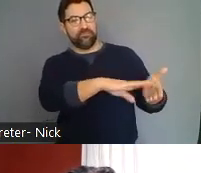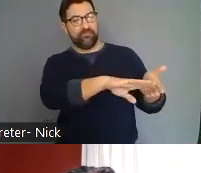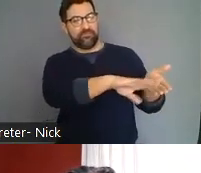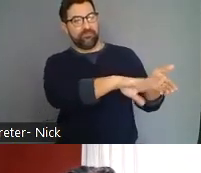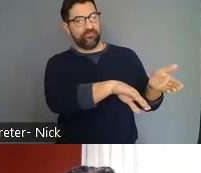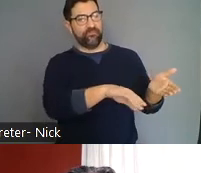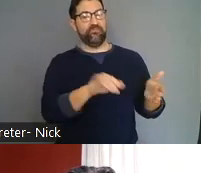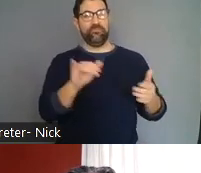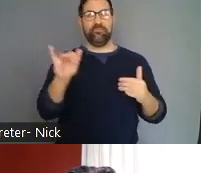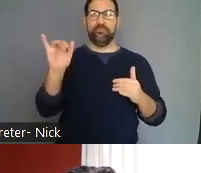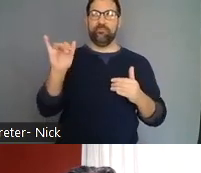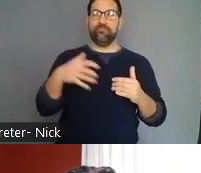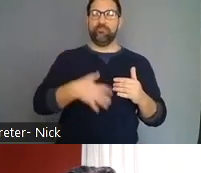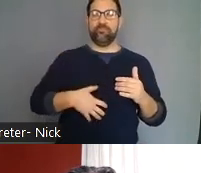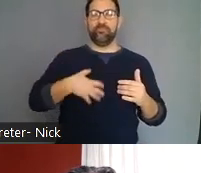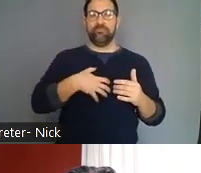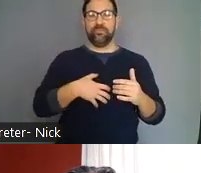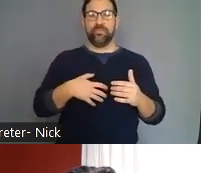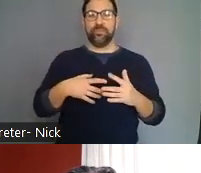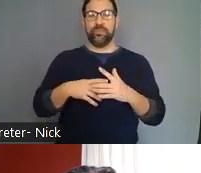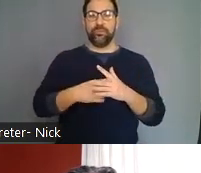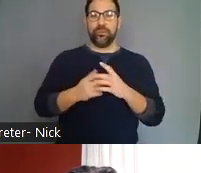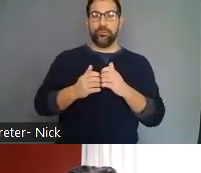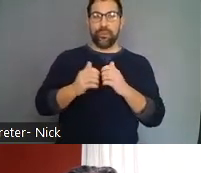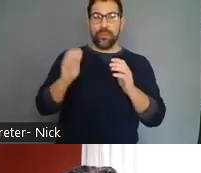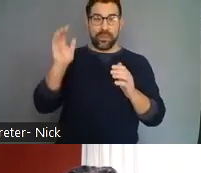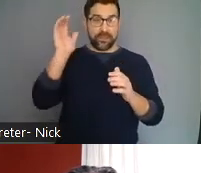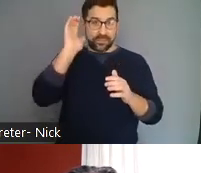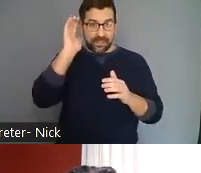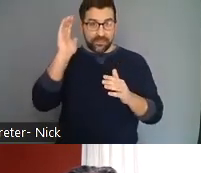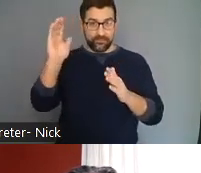So it does start with listening, with